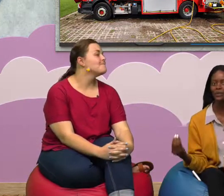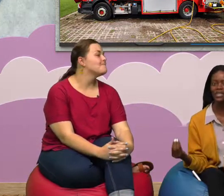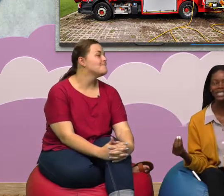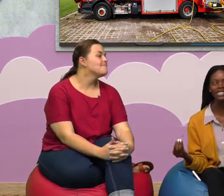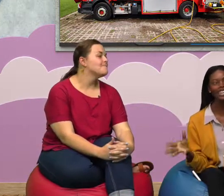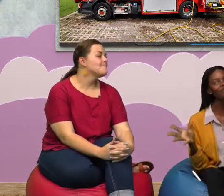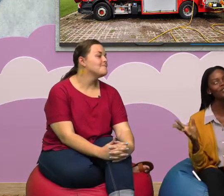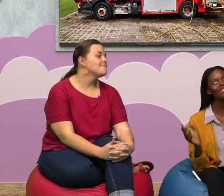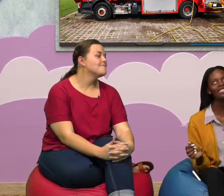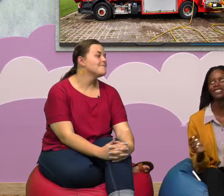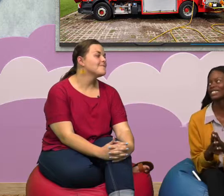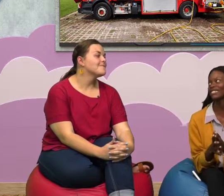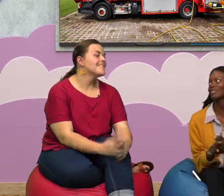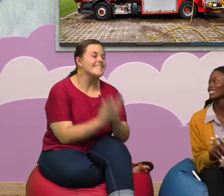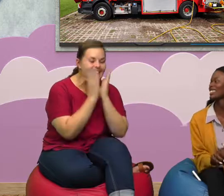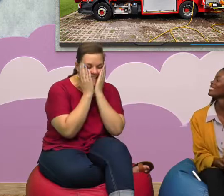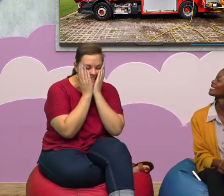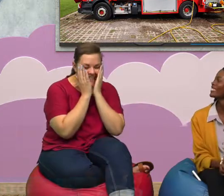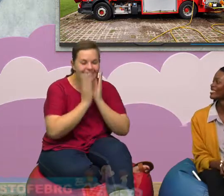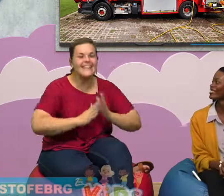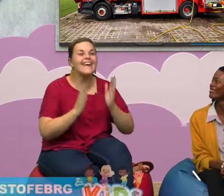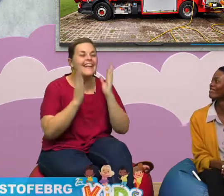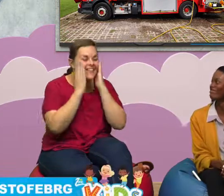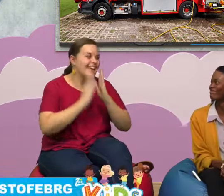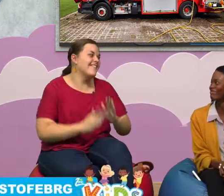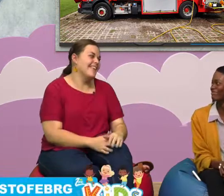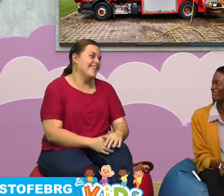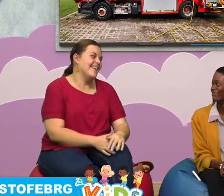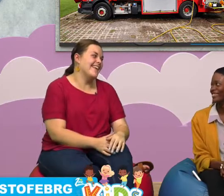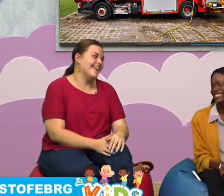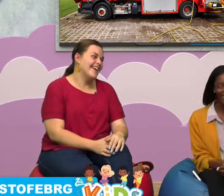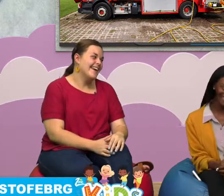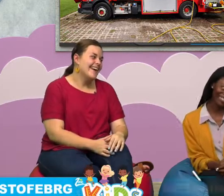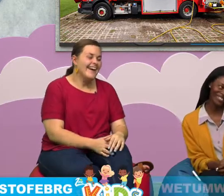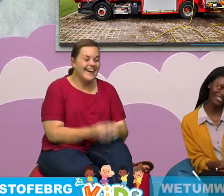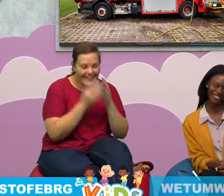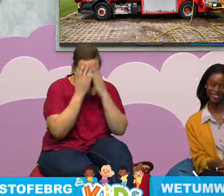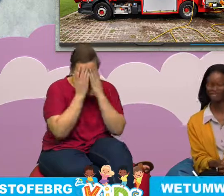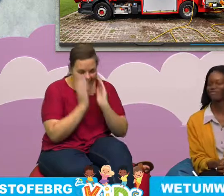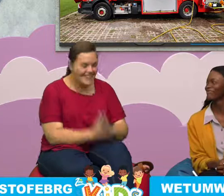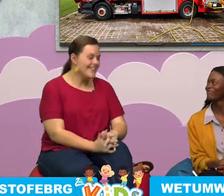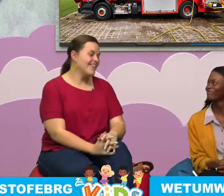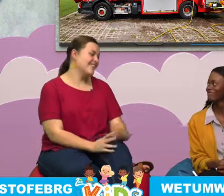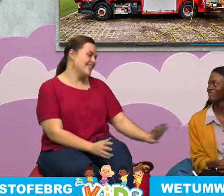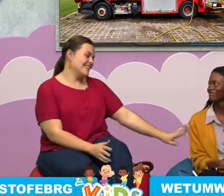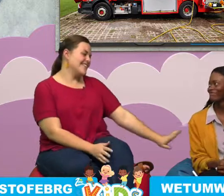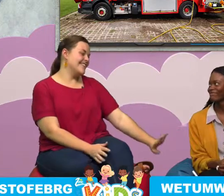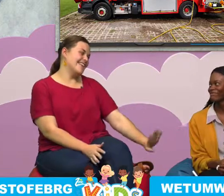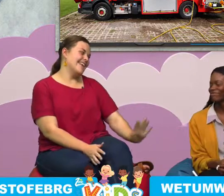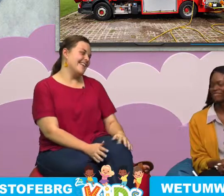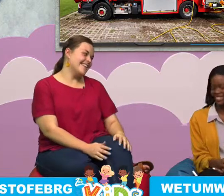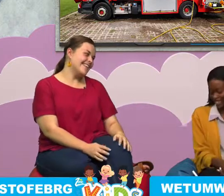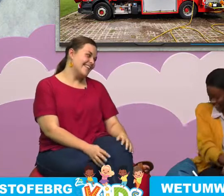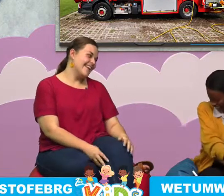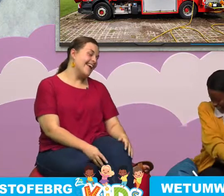for the week is and for the day. What is it, Marisol? I love having you here. Thank you. And I love your mustard